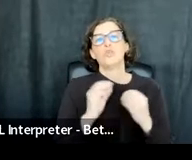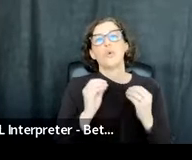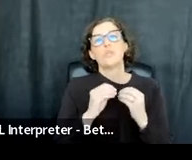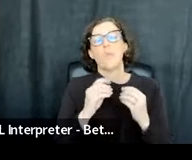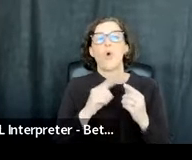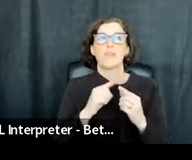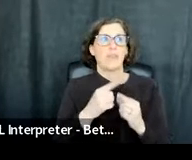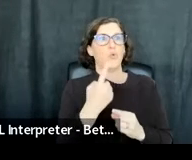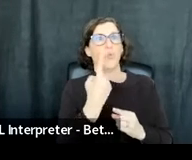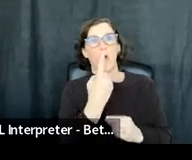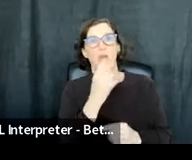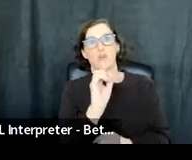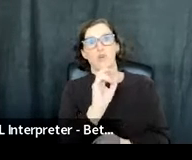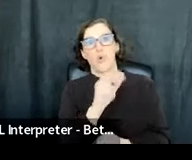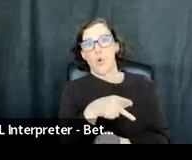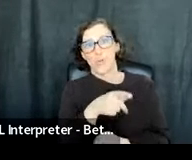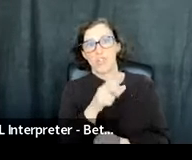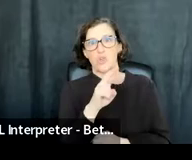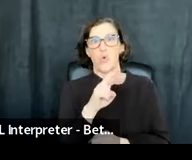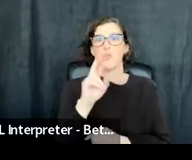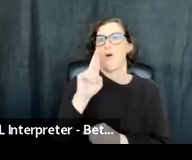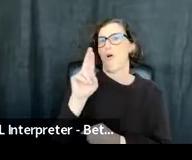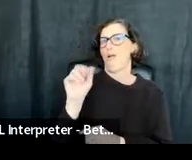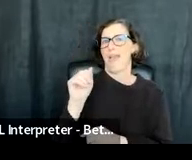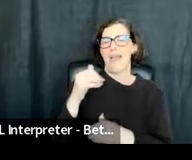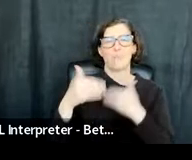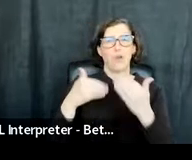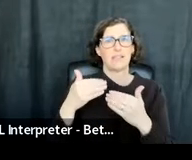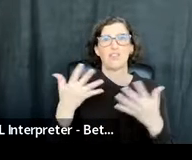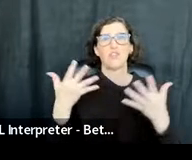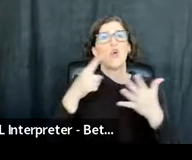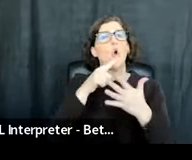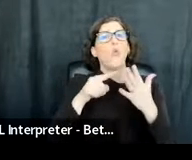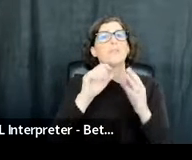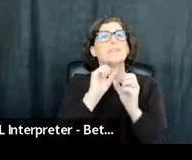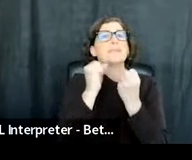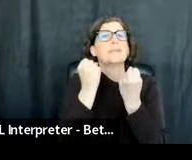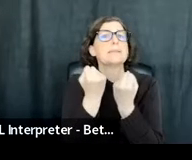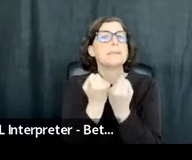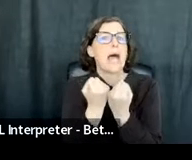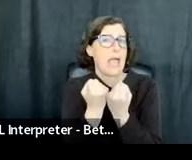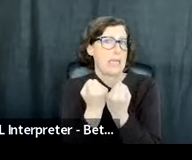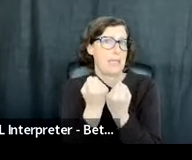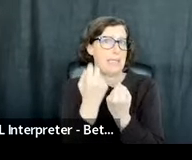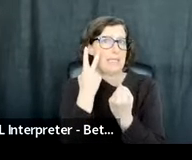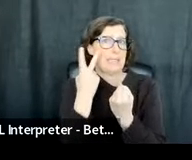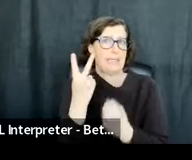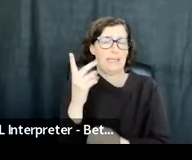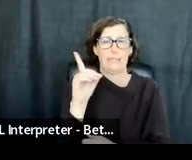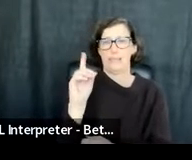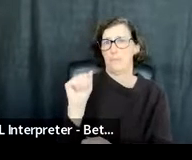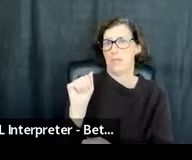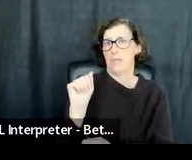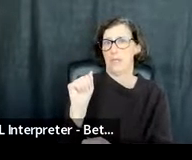of an organization or the RA process in terms of how does our society see disability? How visible are people